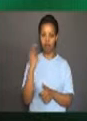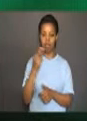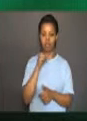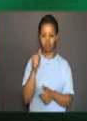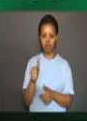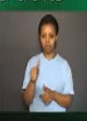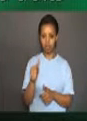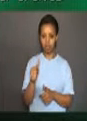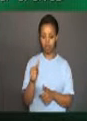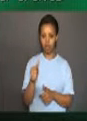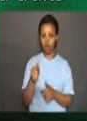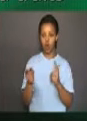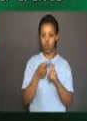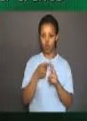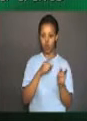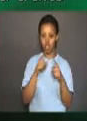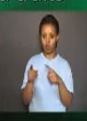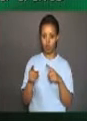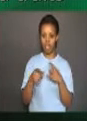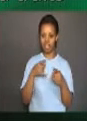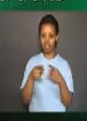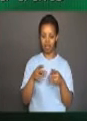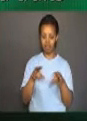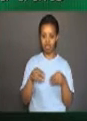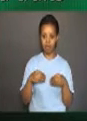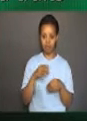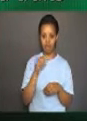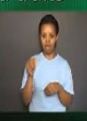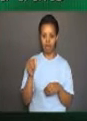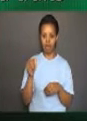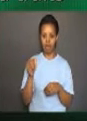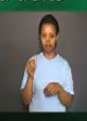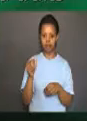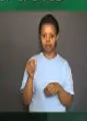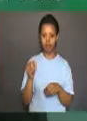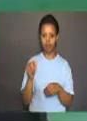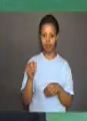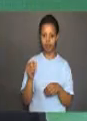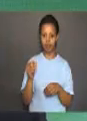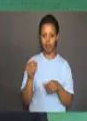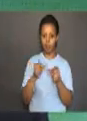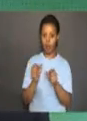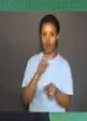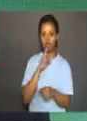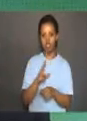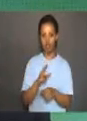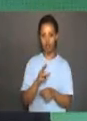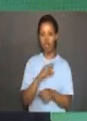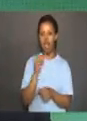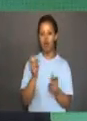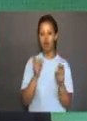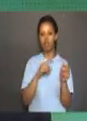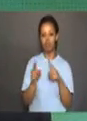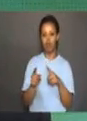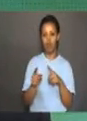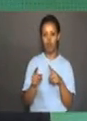disuse and inheritance of acquired traits. Let us start